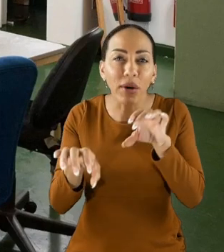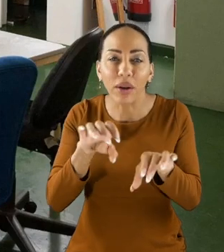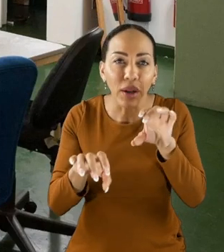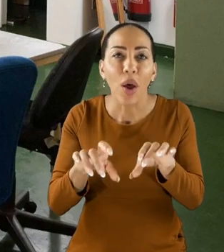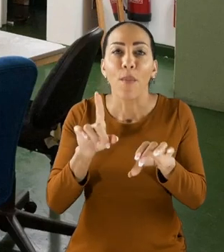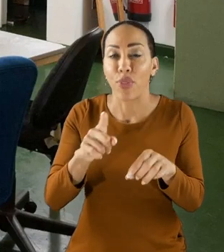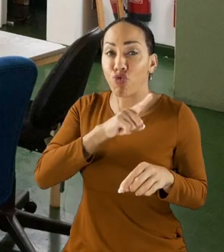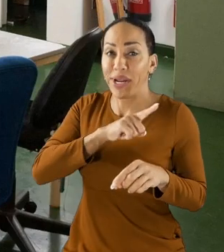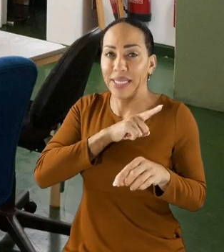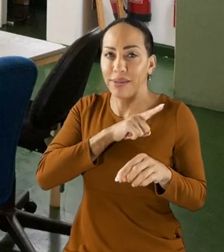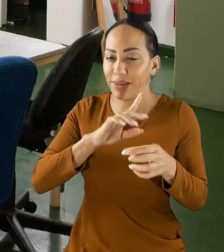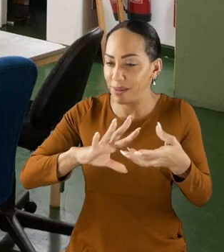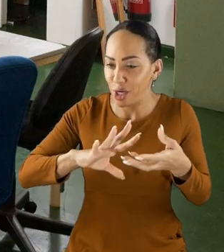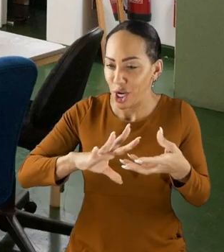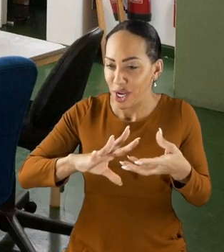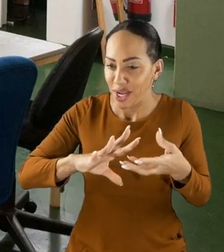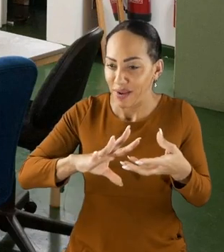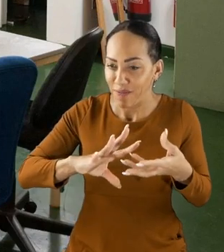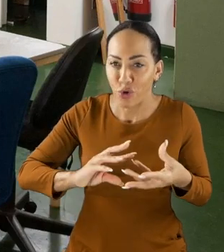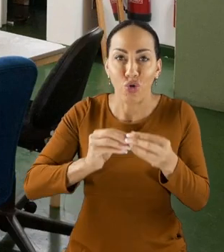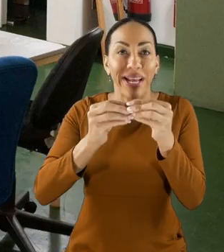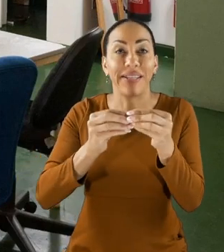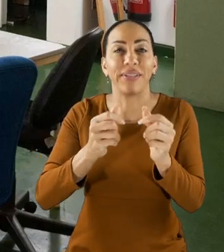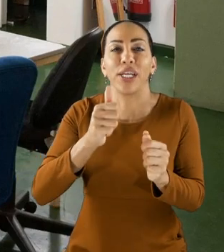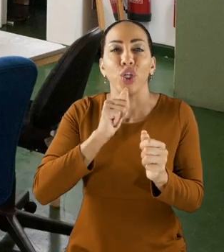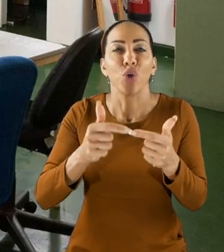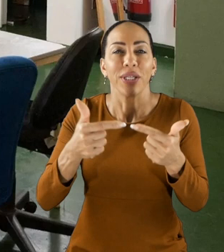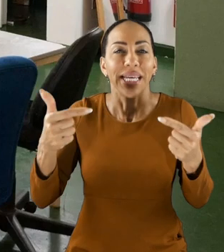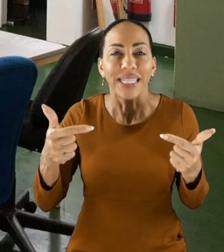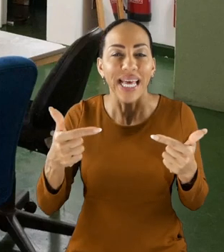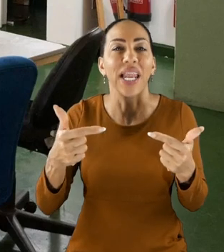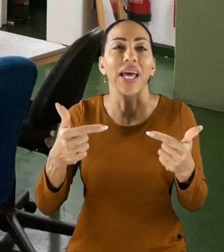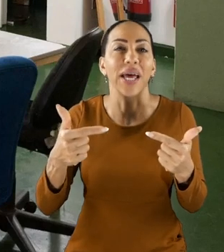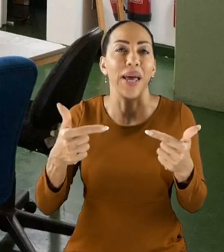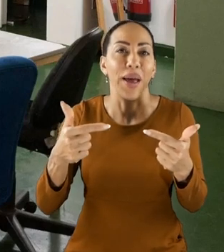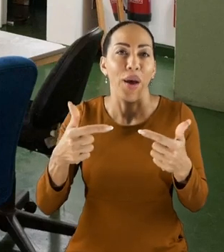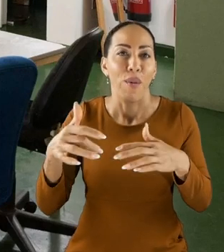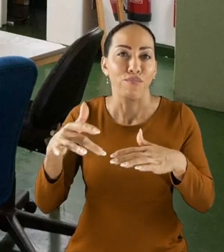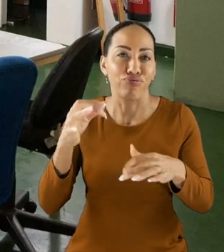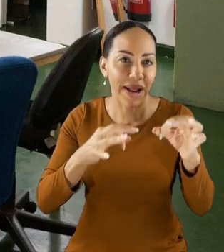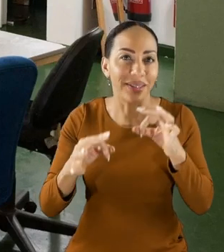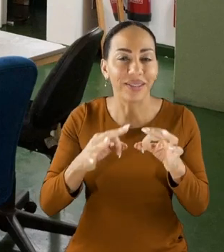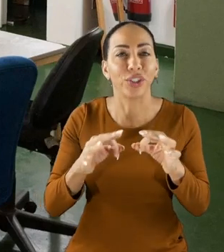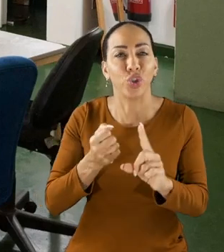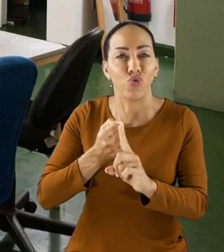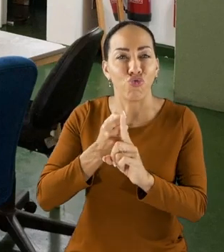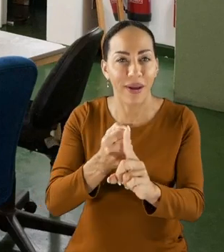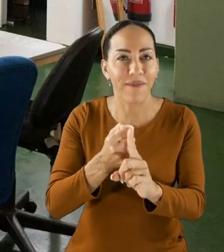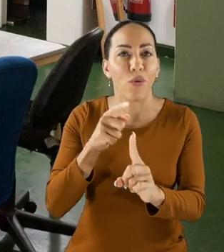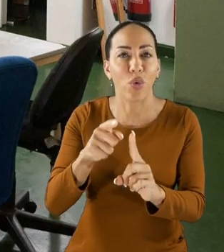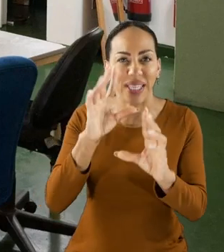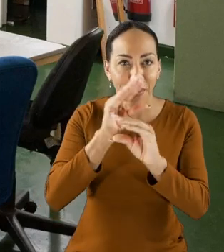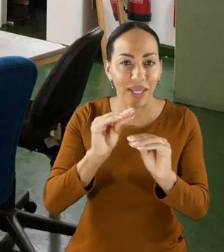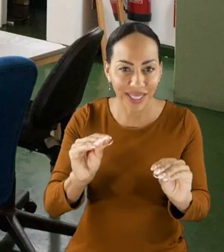the reason inside the creative work that we're pulling things out in a certain way, and then what can be done